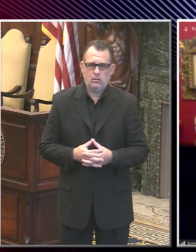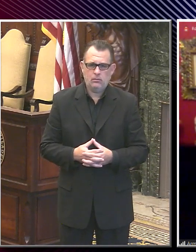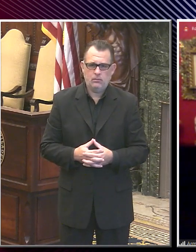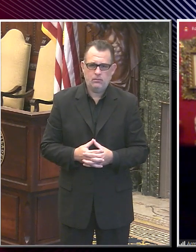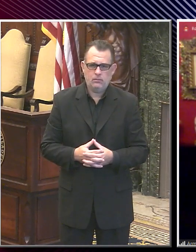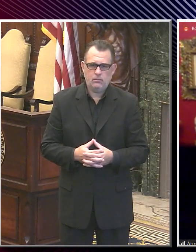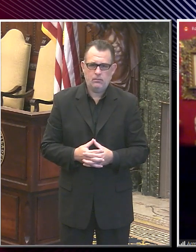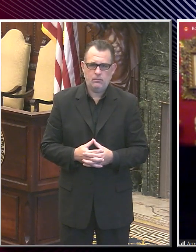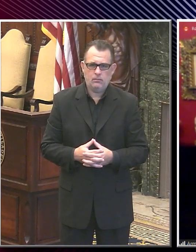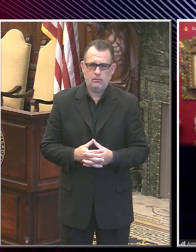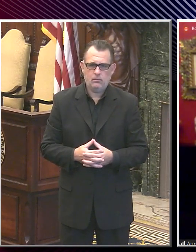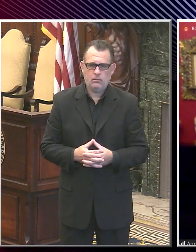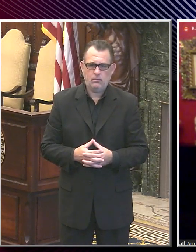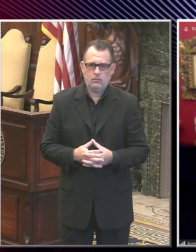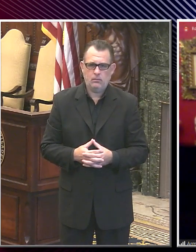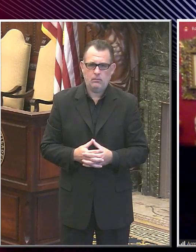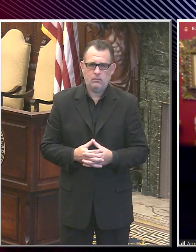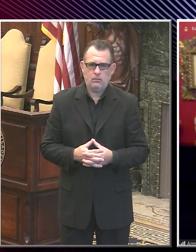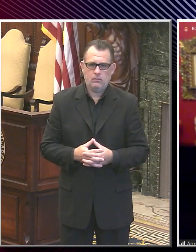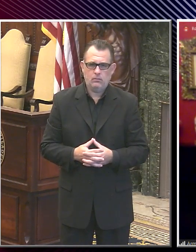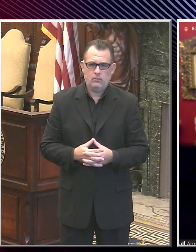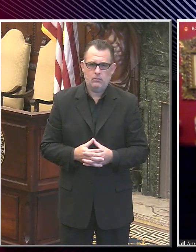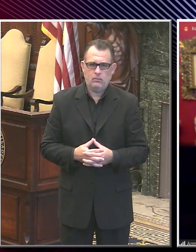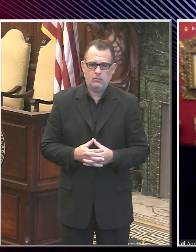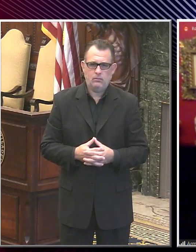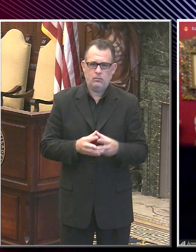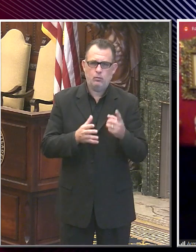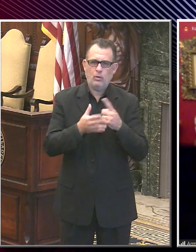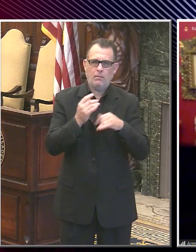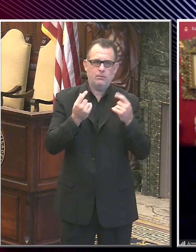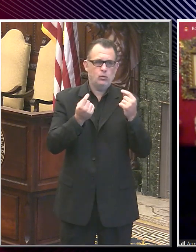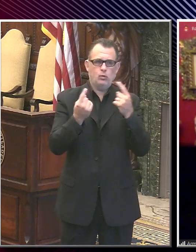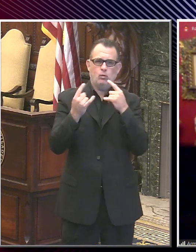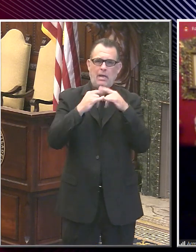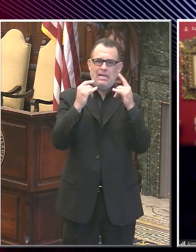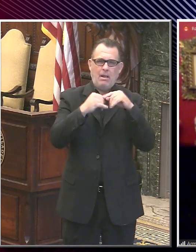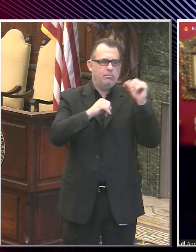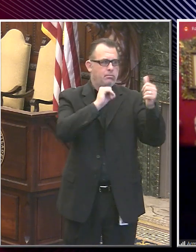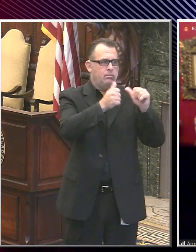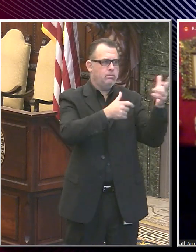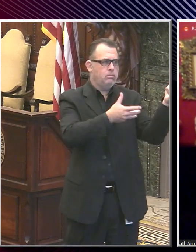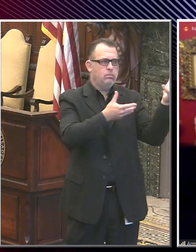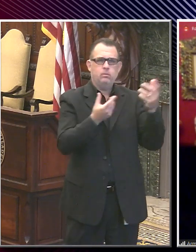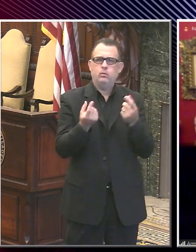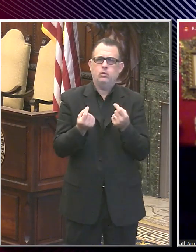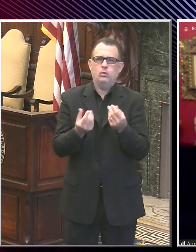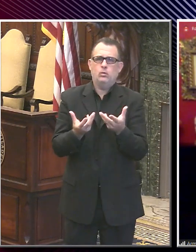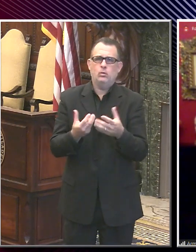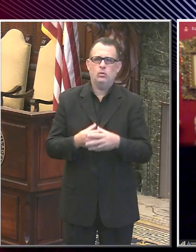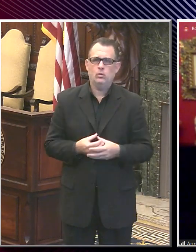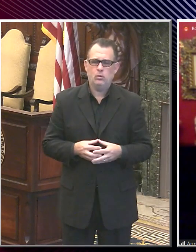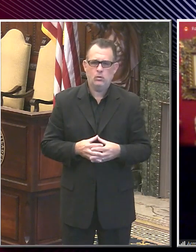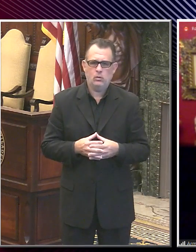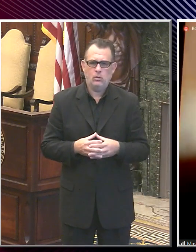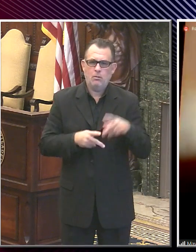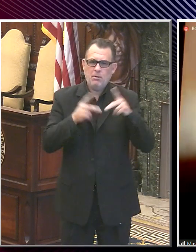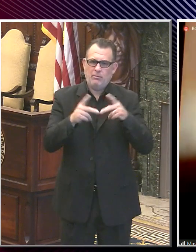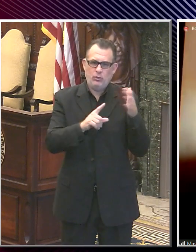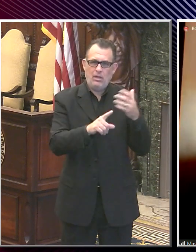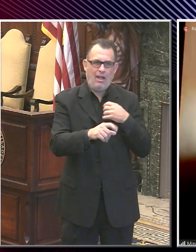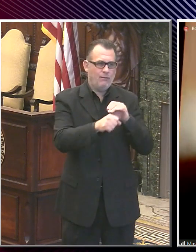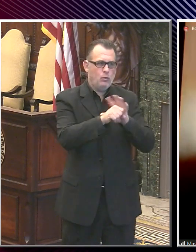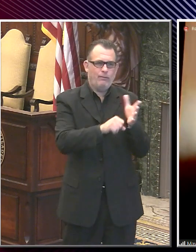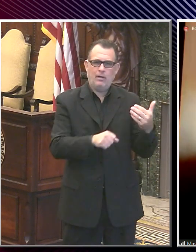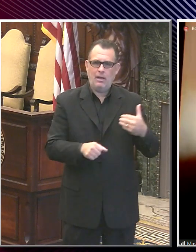the camps, where will they be sent? Because there are shelters that are refusing people given the situation with COVID-19. We